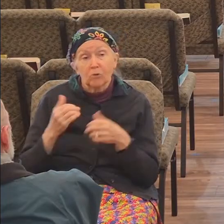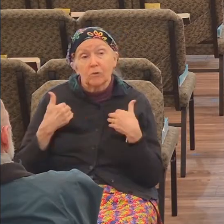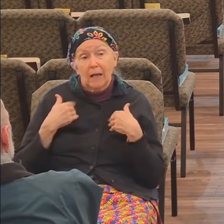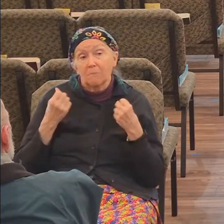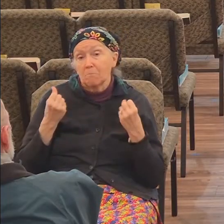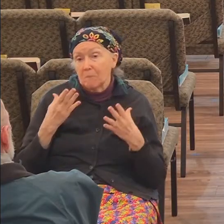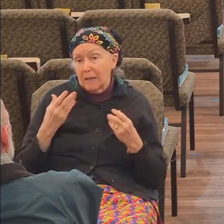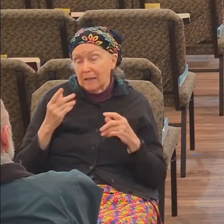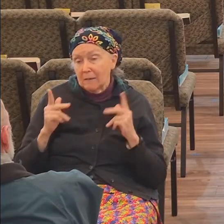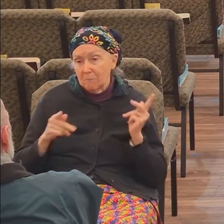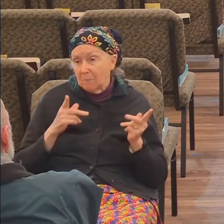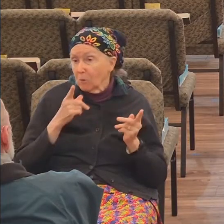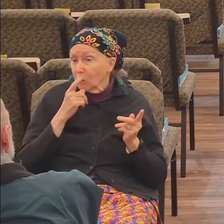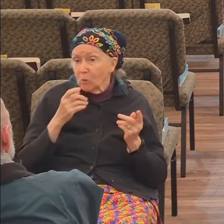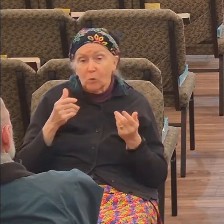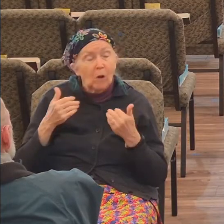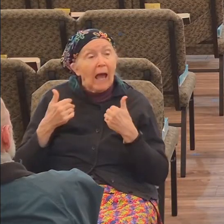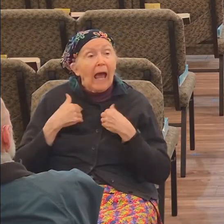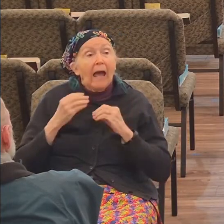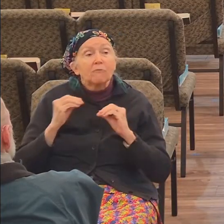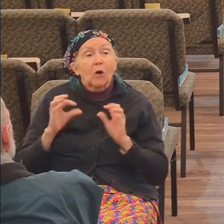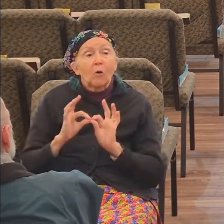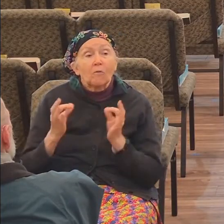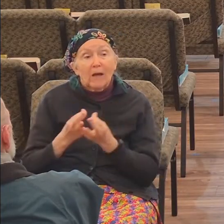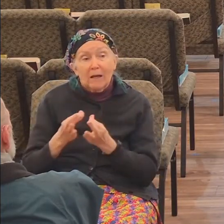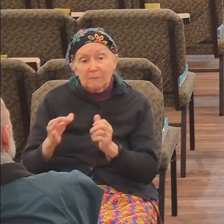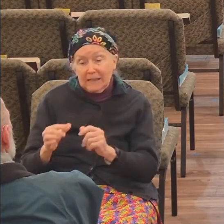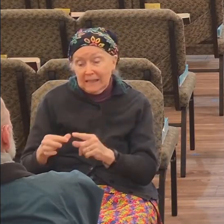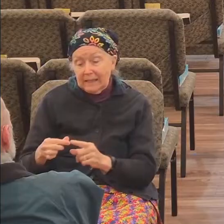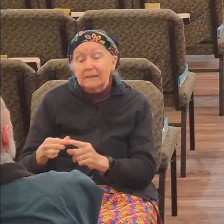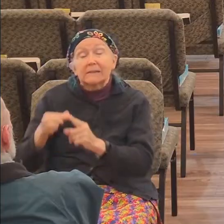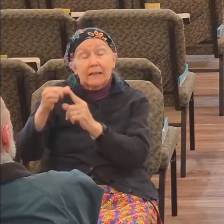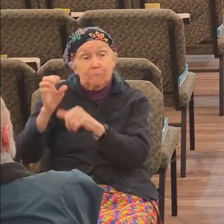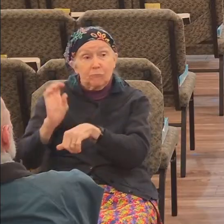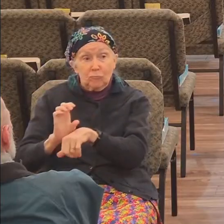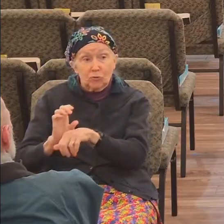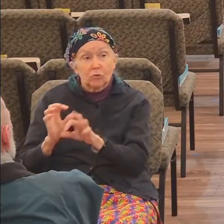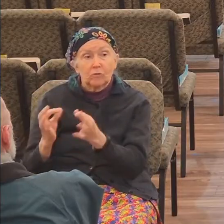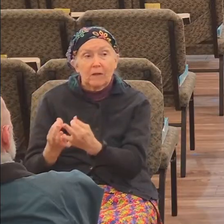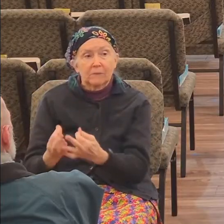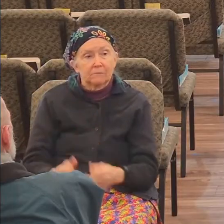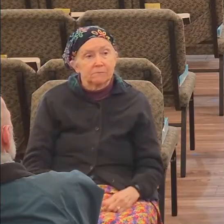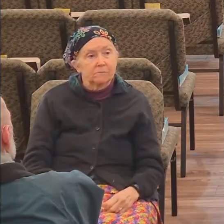Okay? All right, so Paul is saying, listen, go ahead.